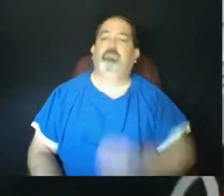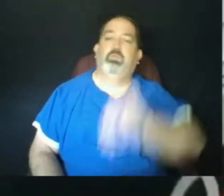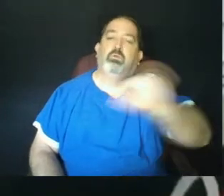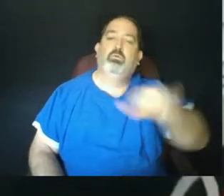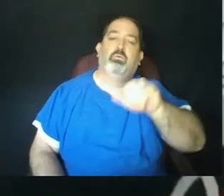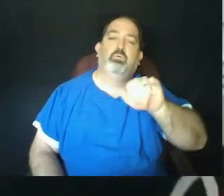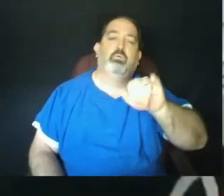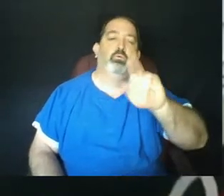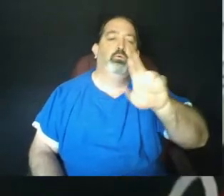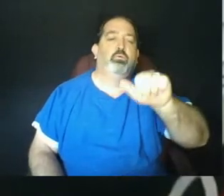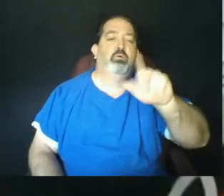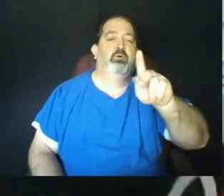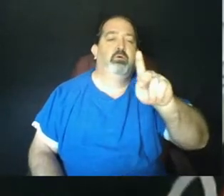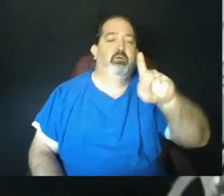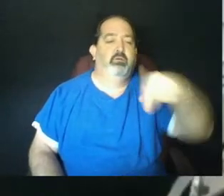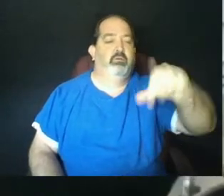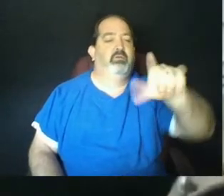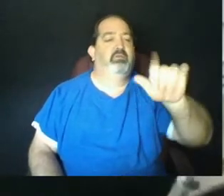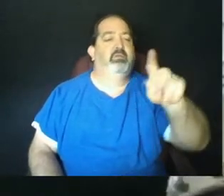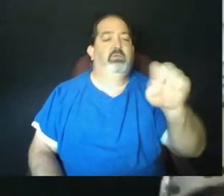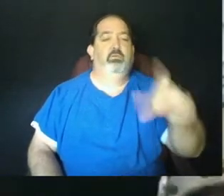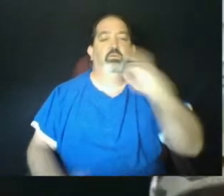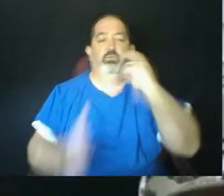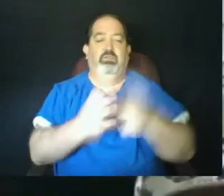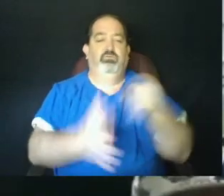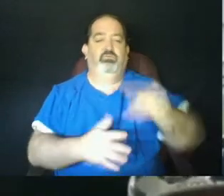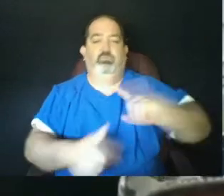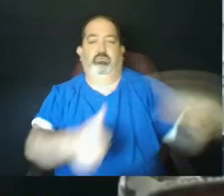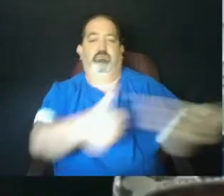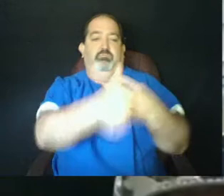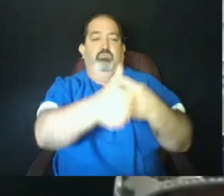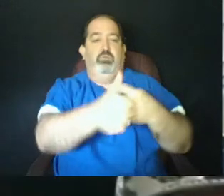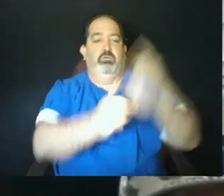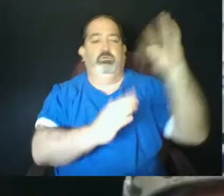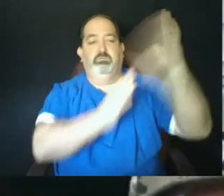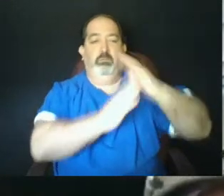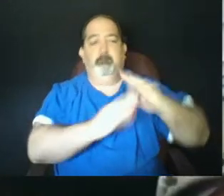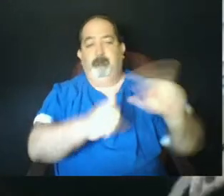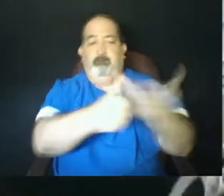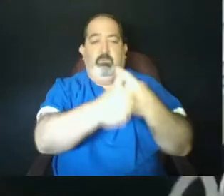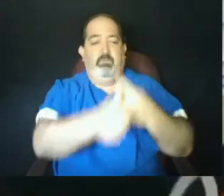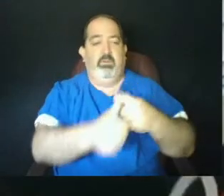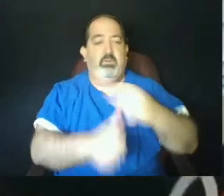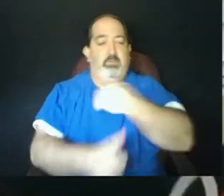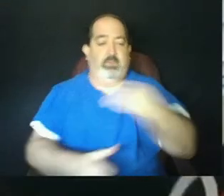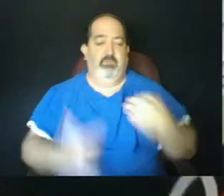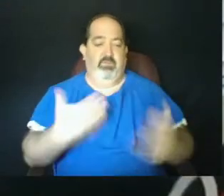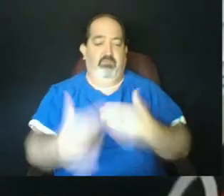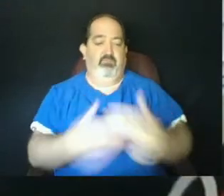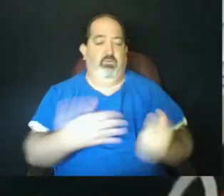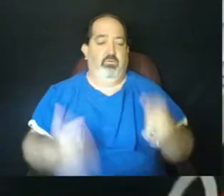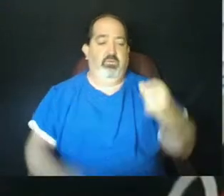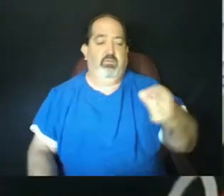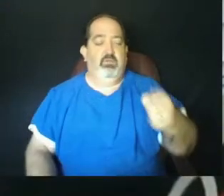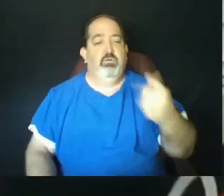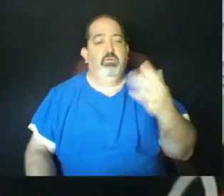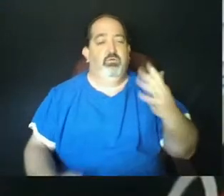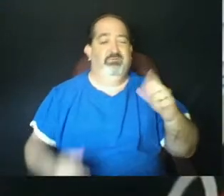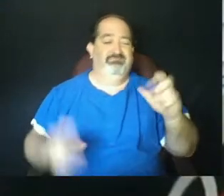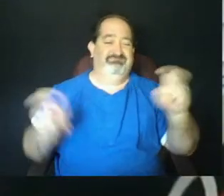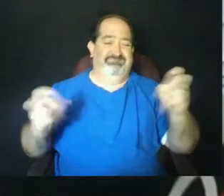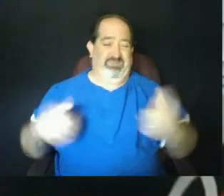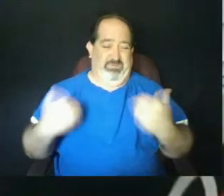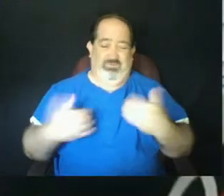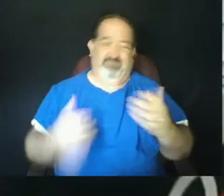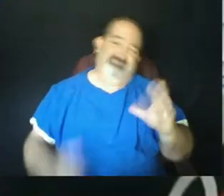Joaquin, we wanted to recognize you as the premier member of this order. Even though you are now past the youth point for the